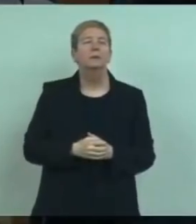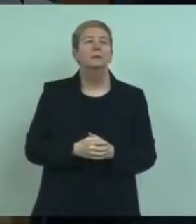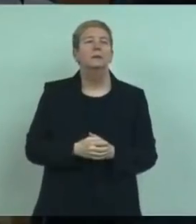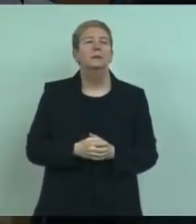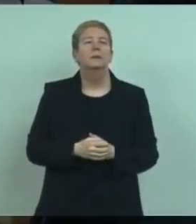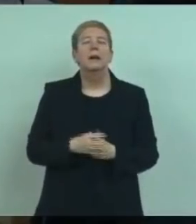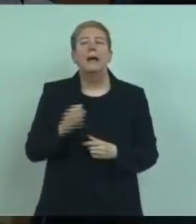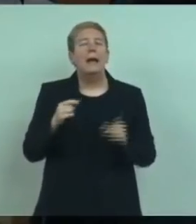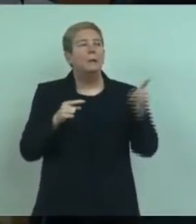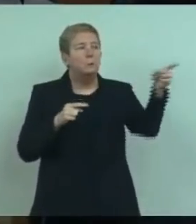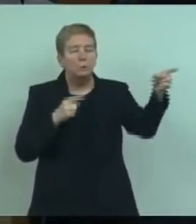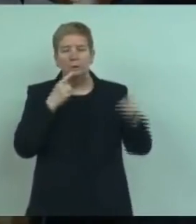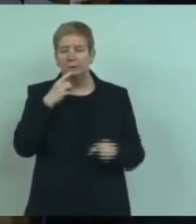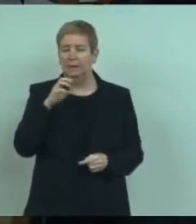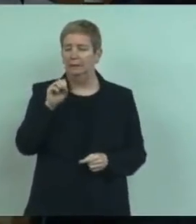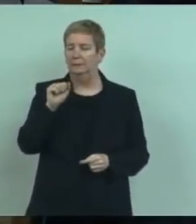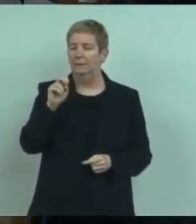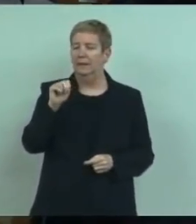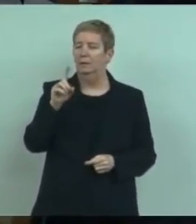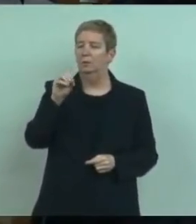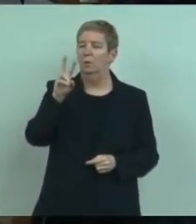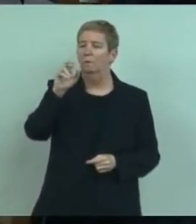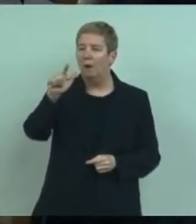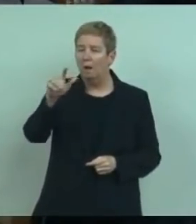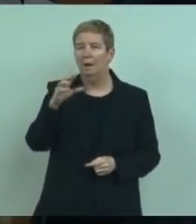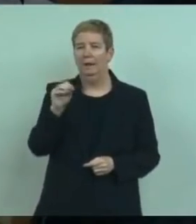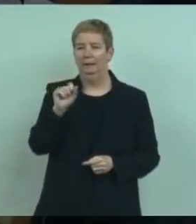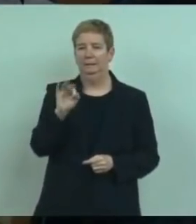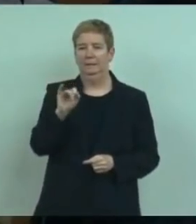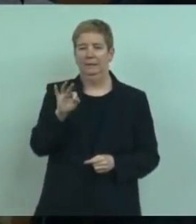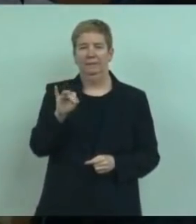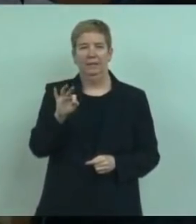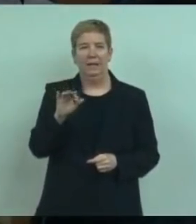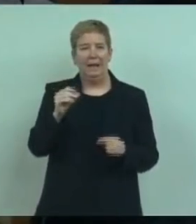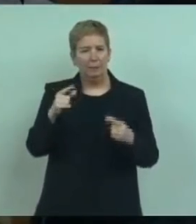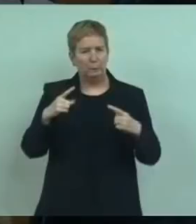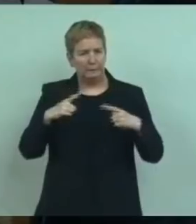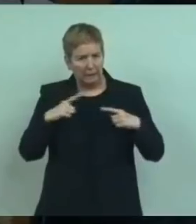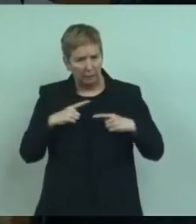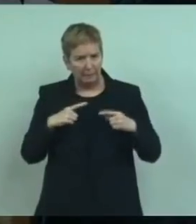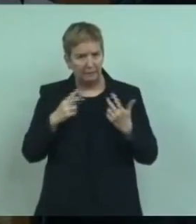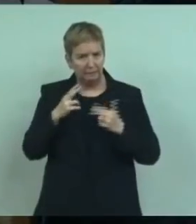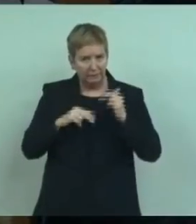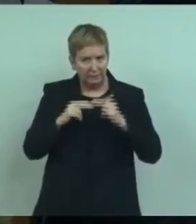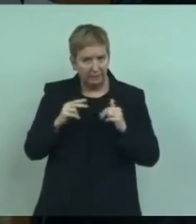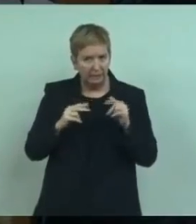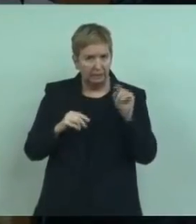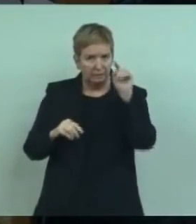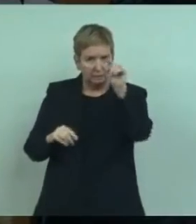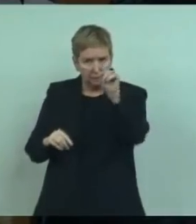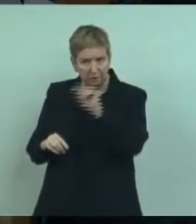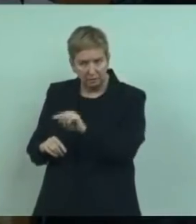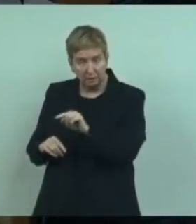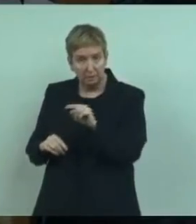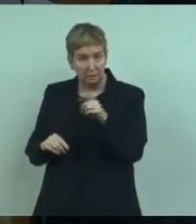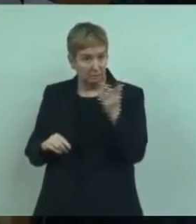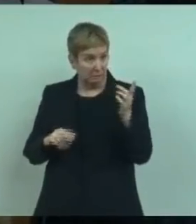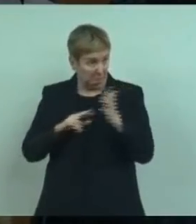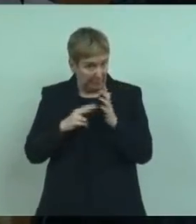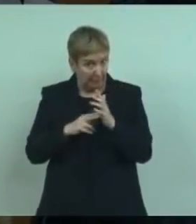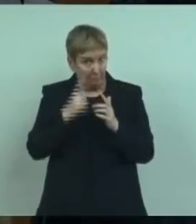you mentioned Sandoval and Santa Fe in terms of retirement facilities. Are there indications of infections there?